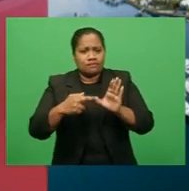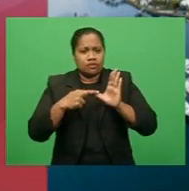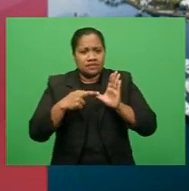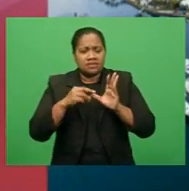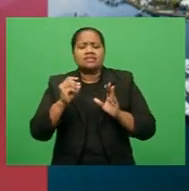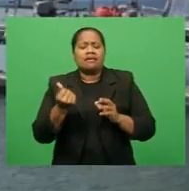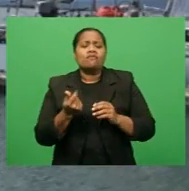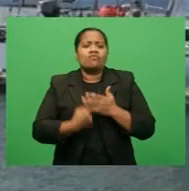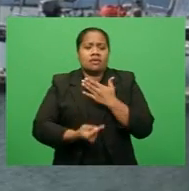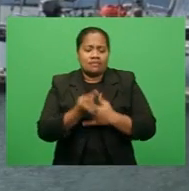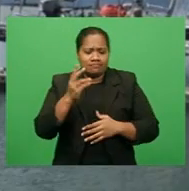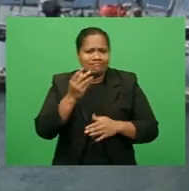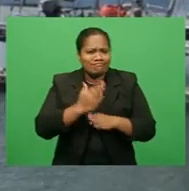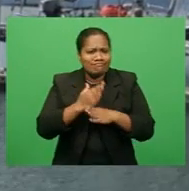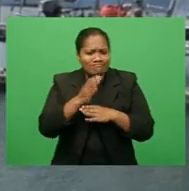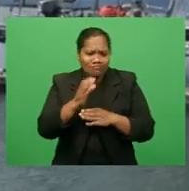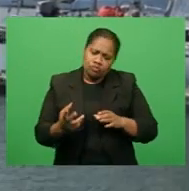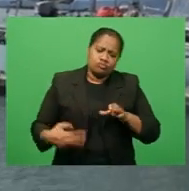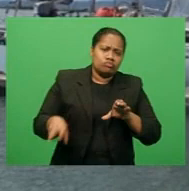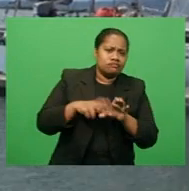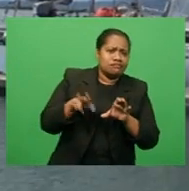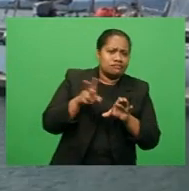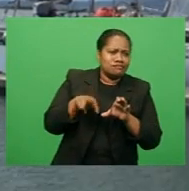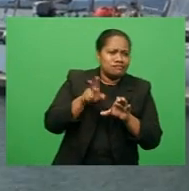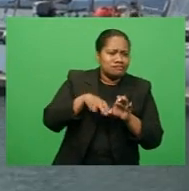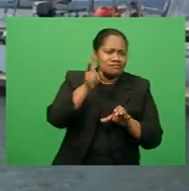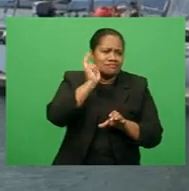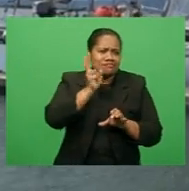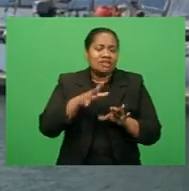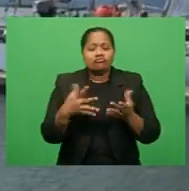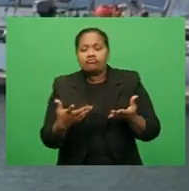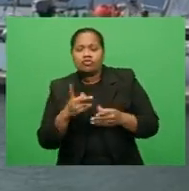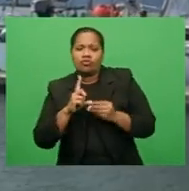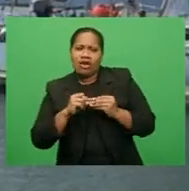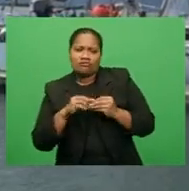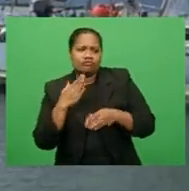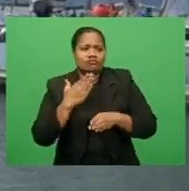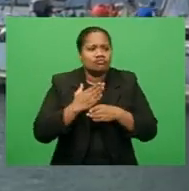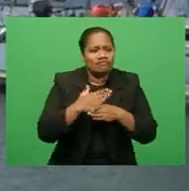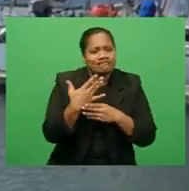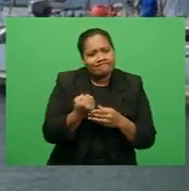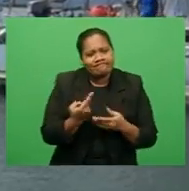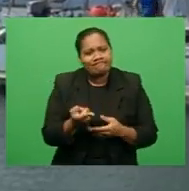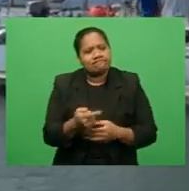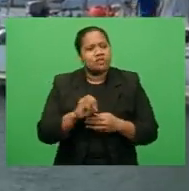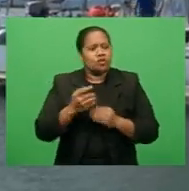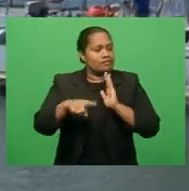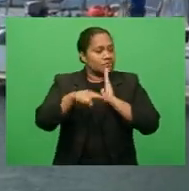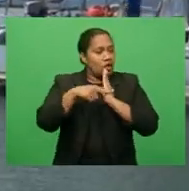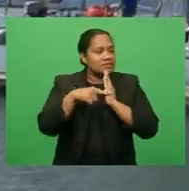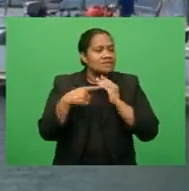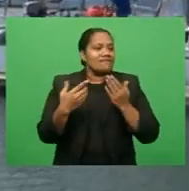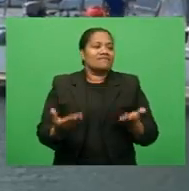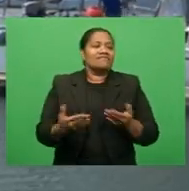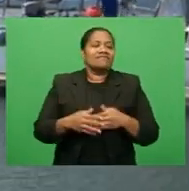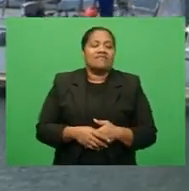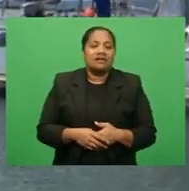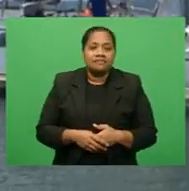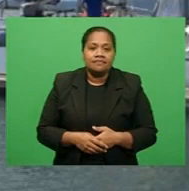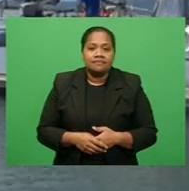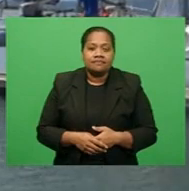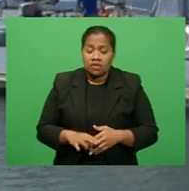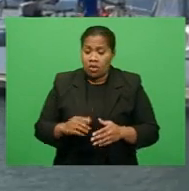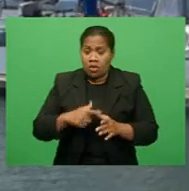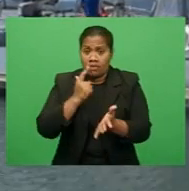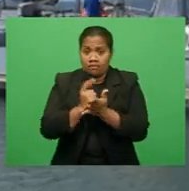teams or staff to keep up with the extra work that's there. So it's been positive. It's actually, a lot of them have said